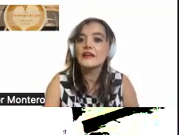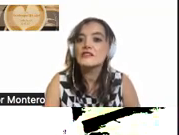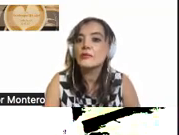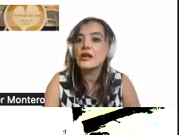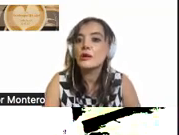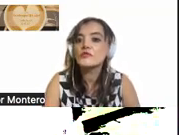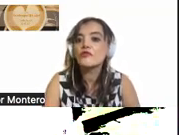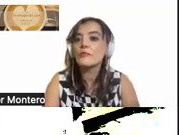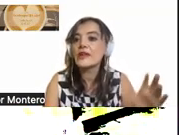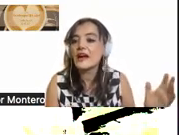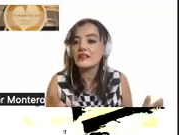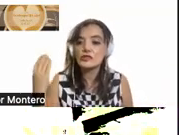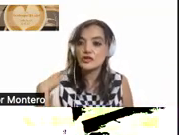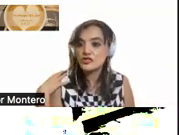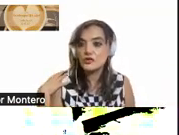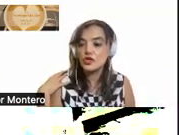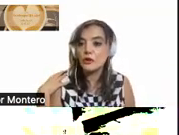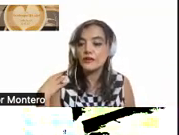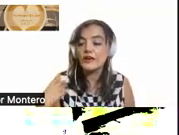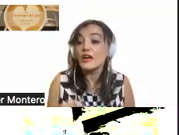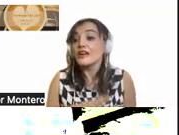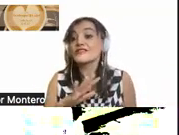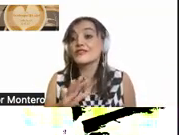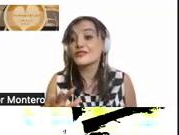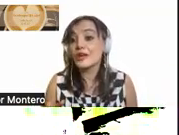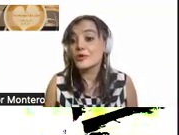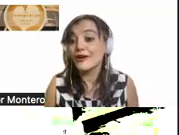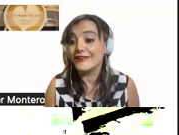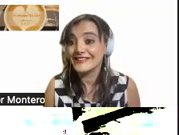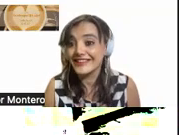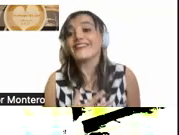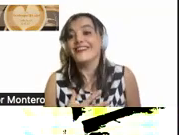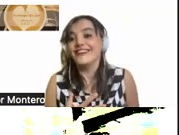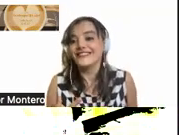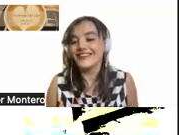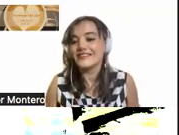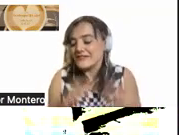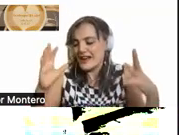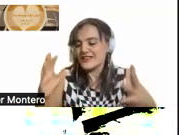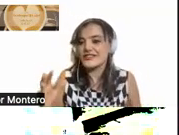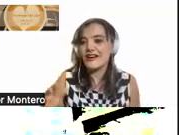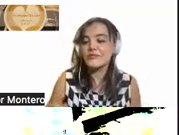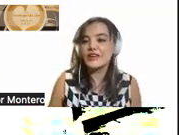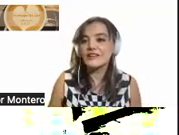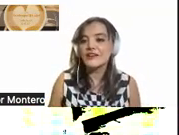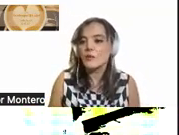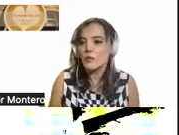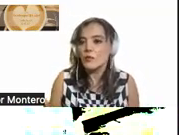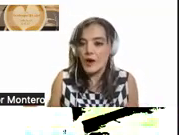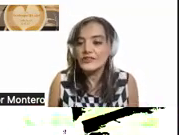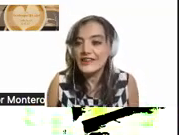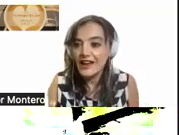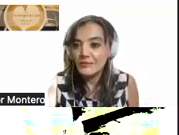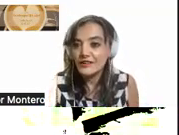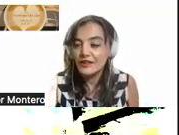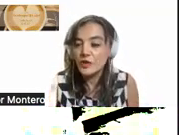and somebody comes from behind and touches your shoulder, it's going to give you a heart attack, like, right? You scared me.